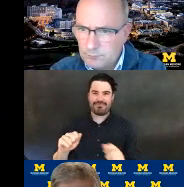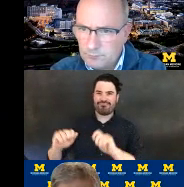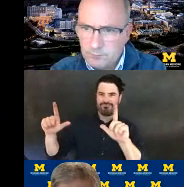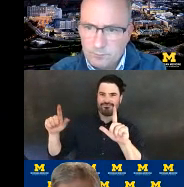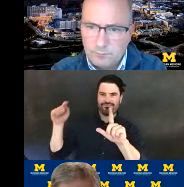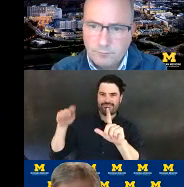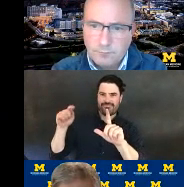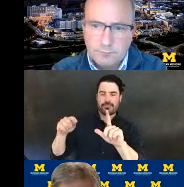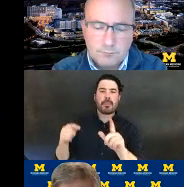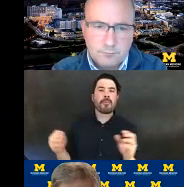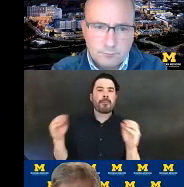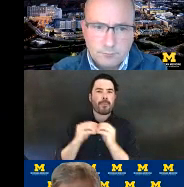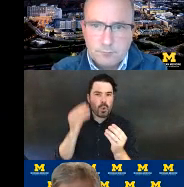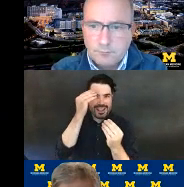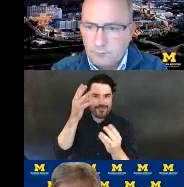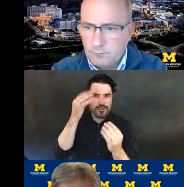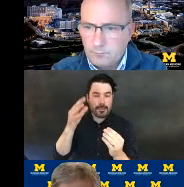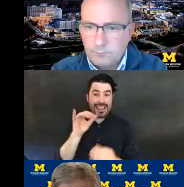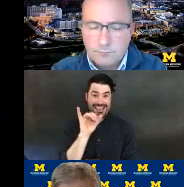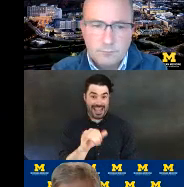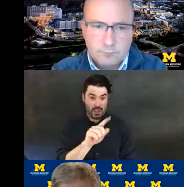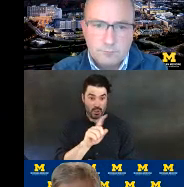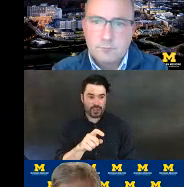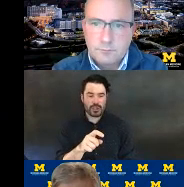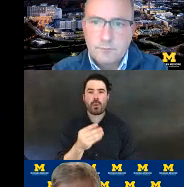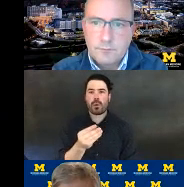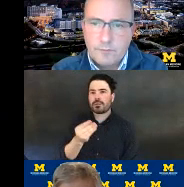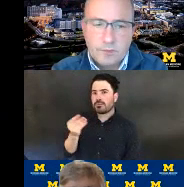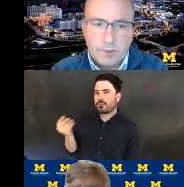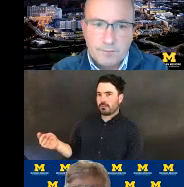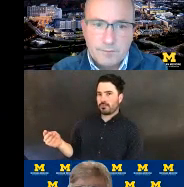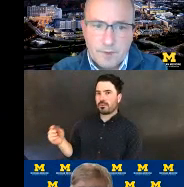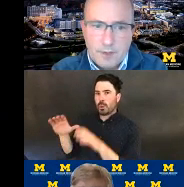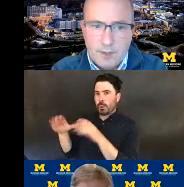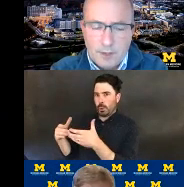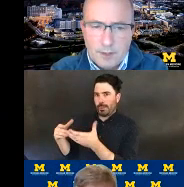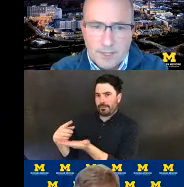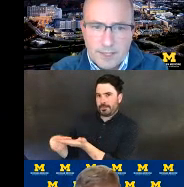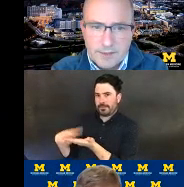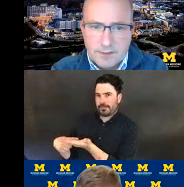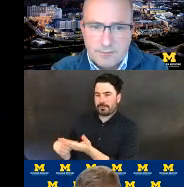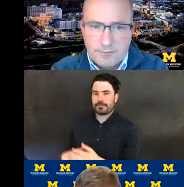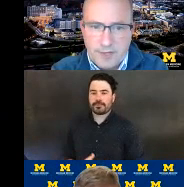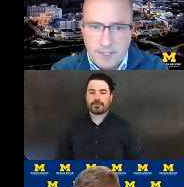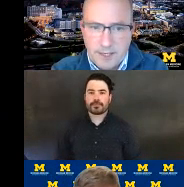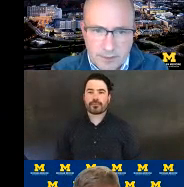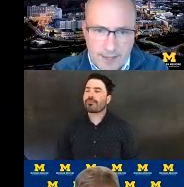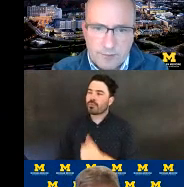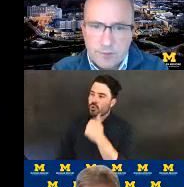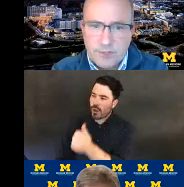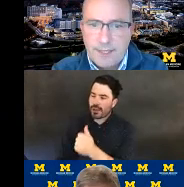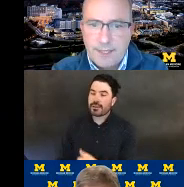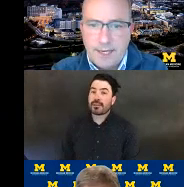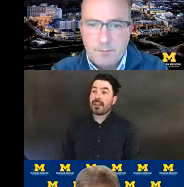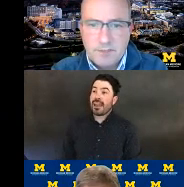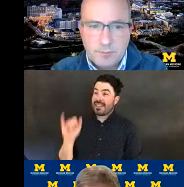for you. But I'll take this question back to the task force as well. Great. And is the Family Care Task